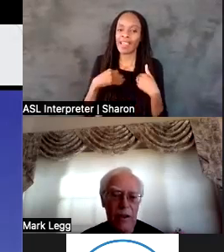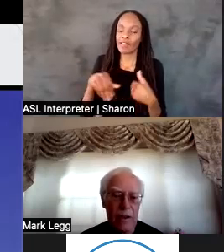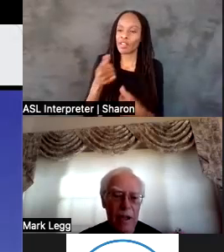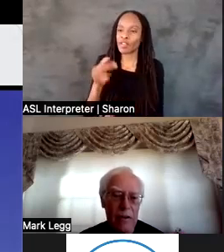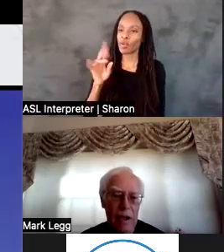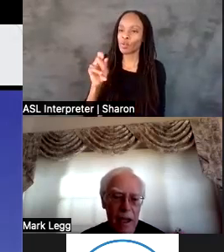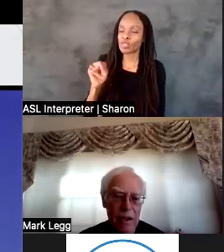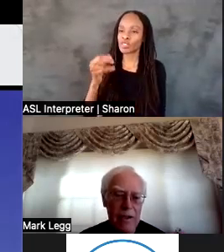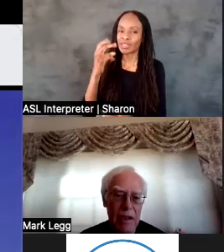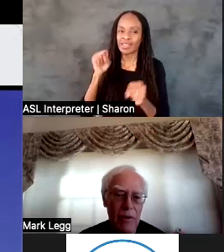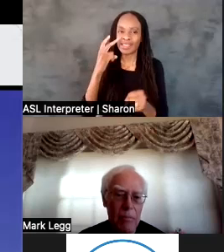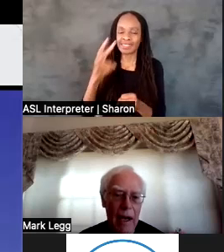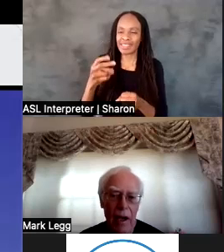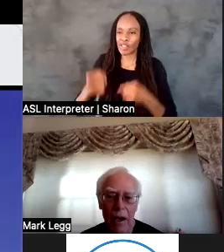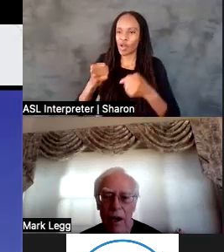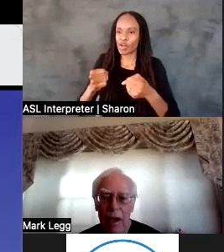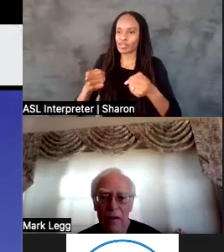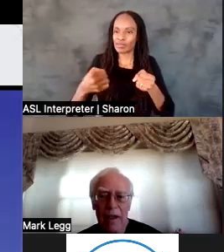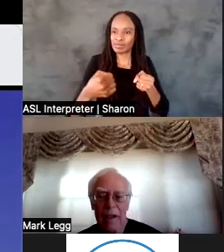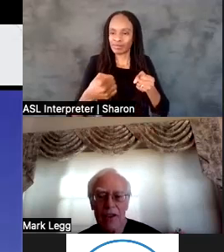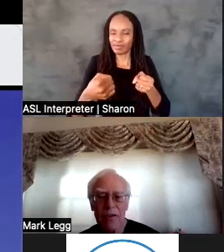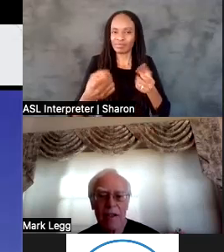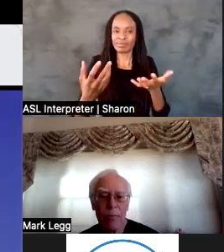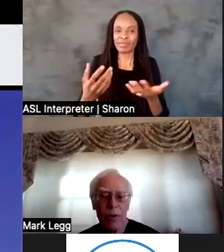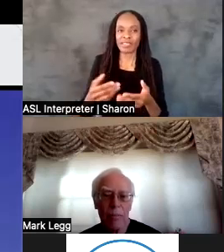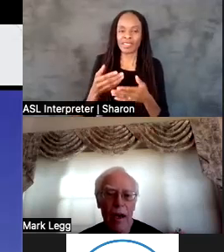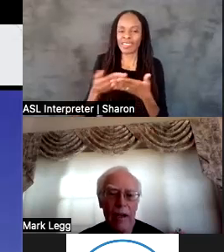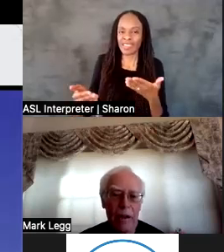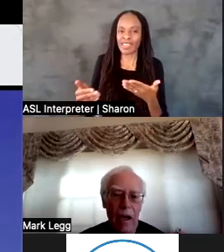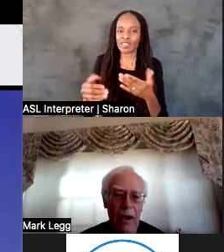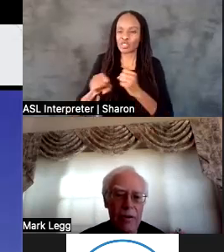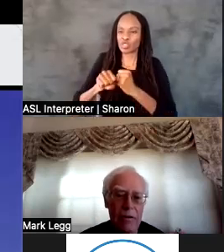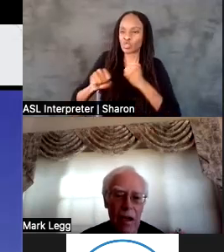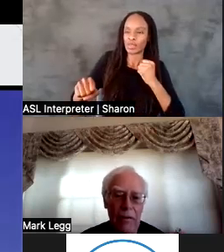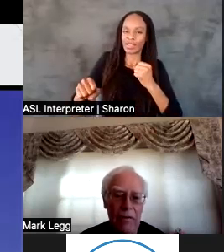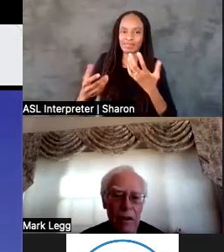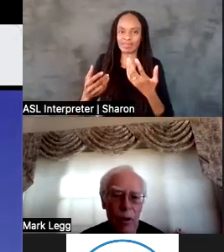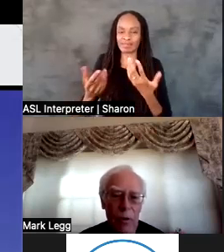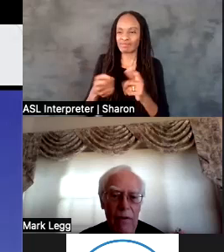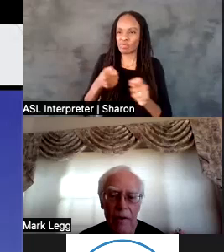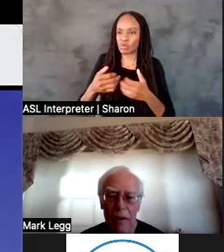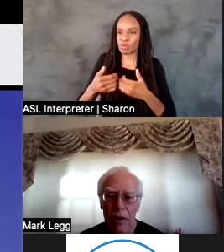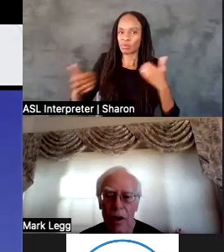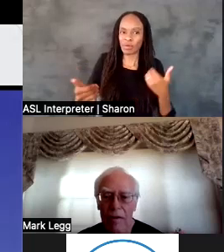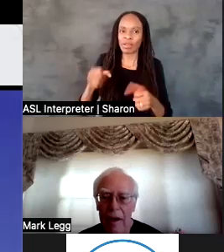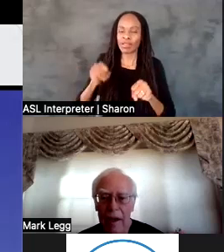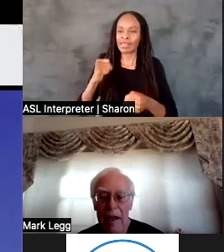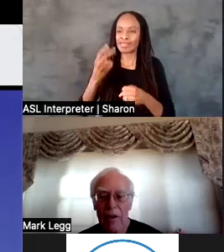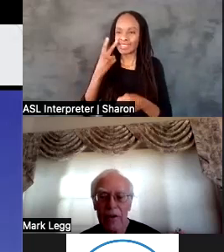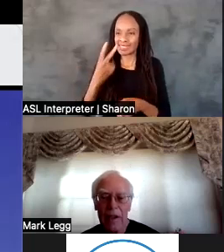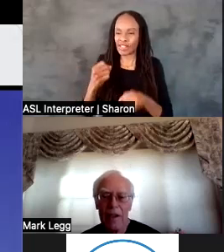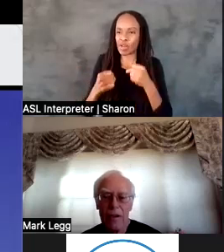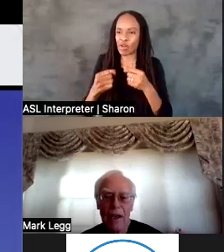cars are turned, as you can see some of those box cars. Things get stretched and pulled apart, the cars are lost, moved away from the locomotive.